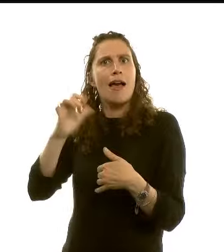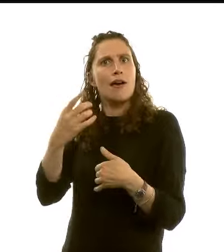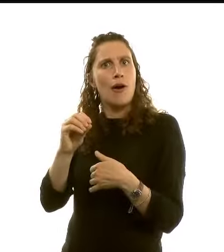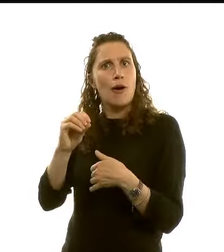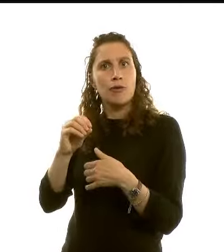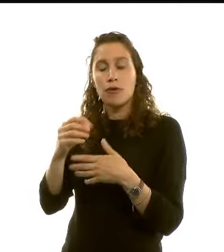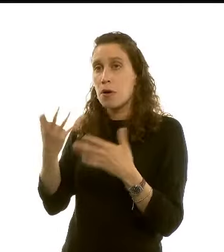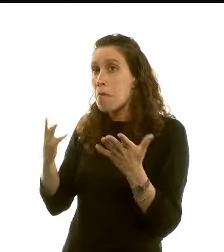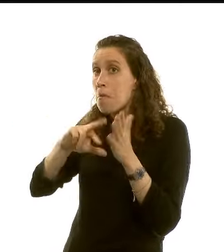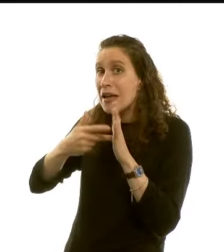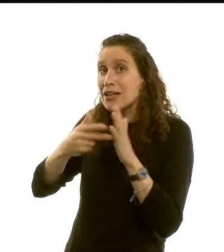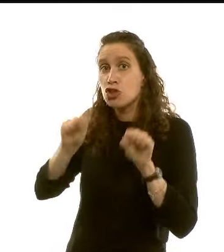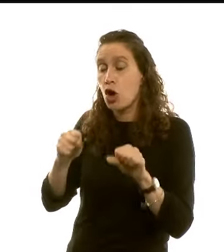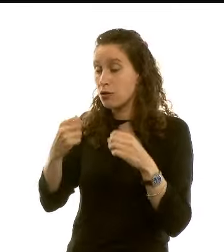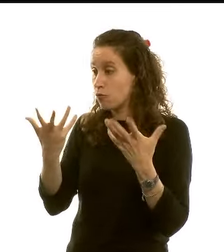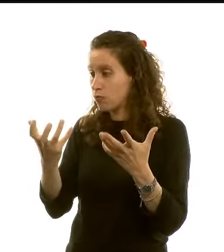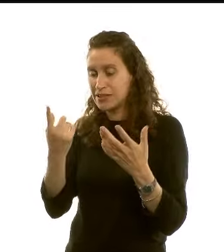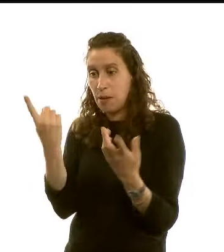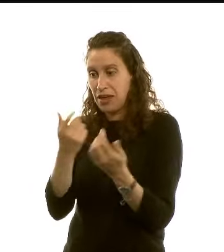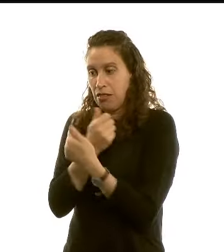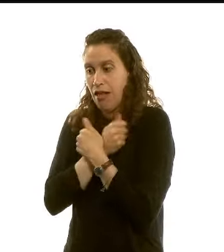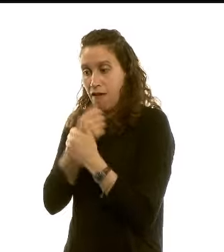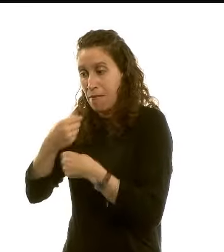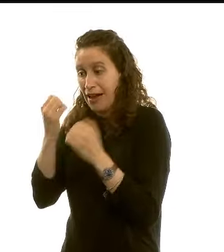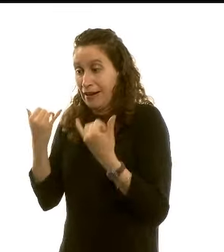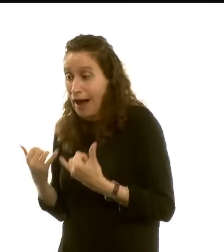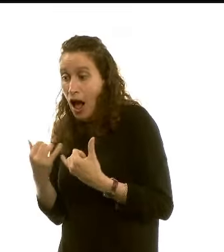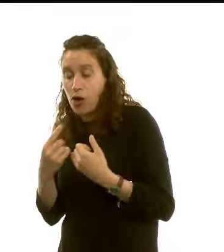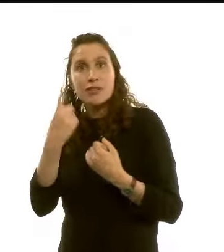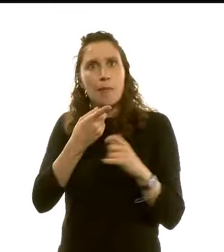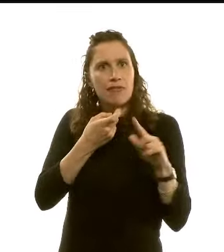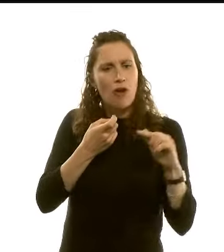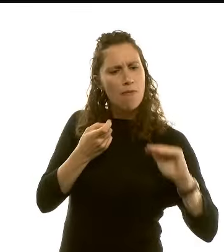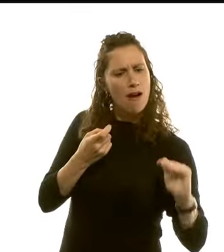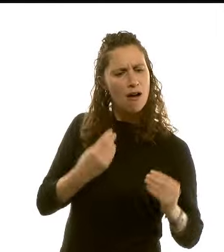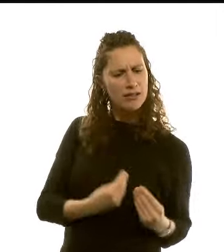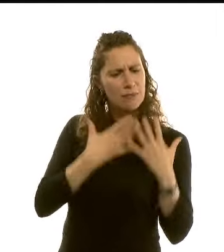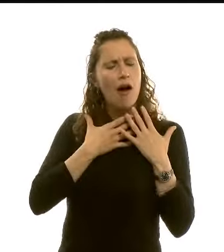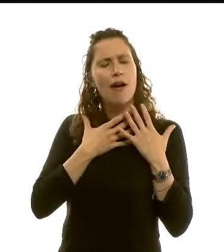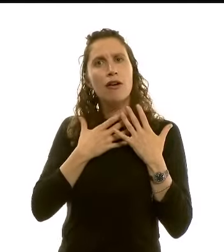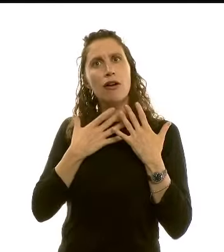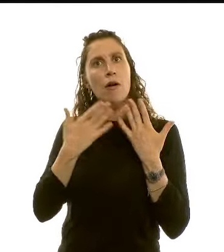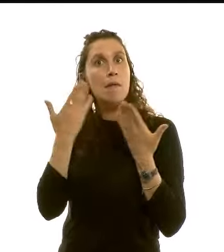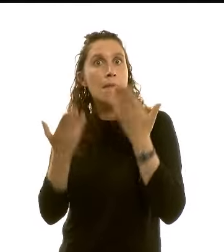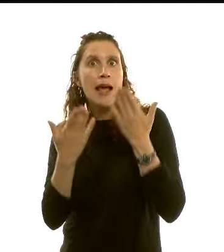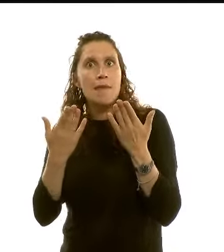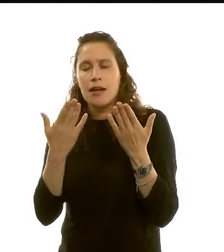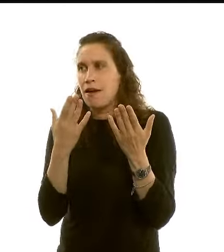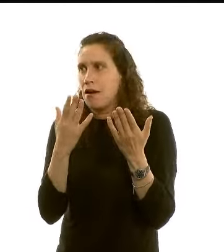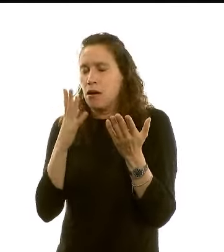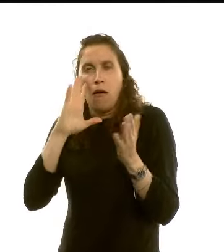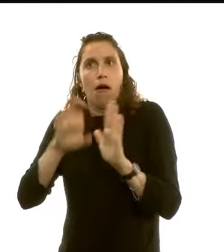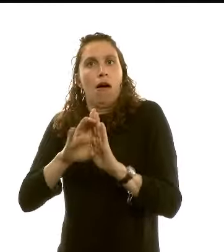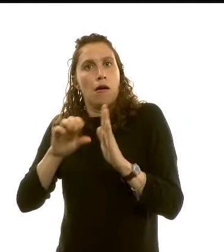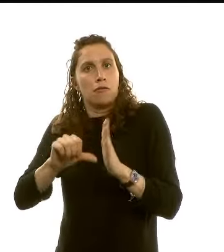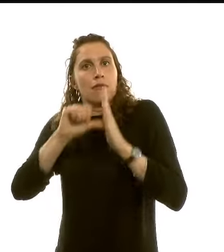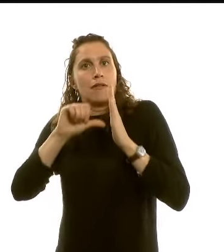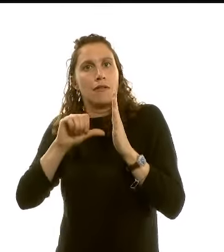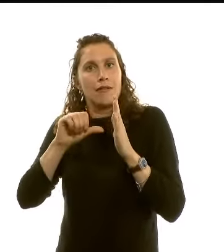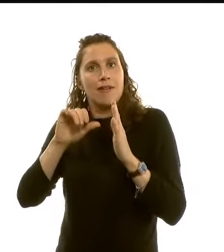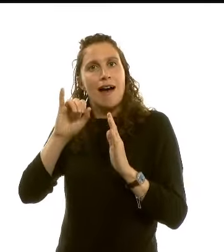that they love creating now. It could have been something that inspired them as children, or it could be one of the amazing, iconic LEGO worlds that LEGO fans